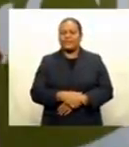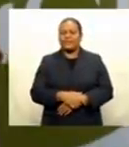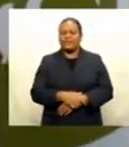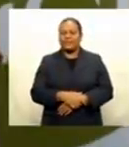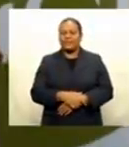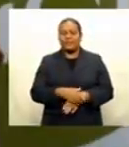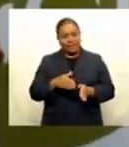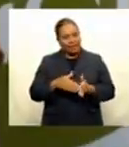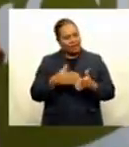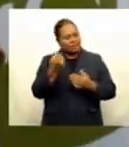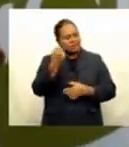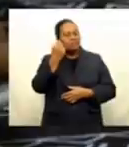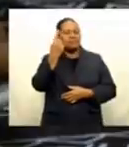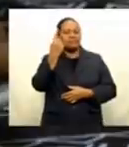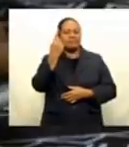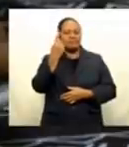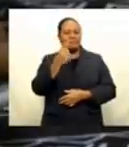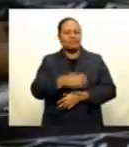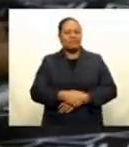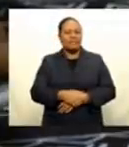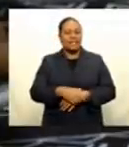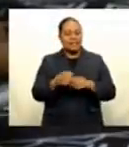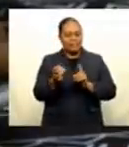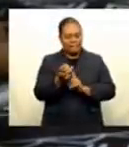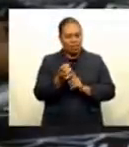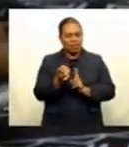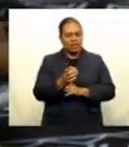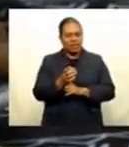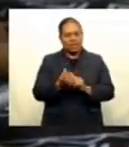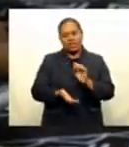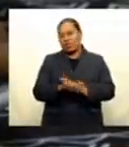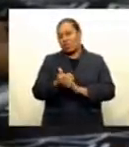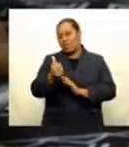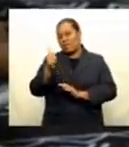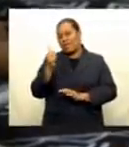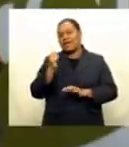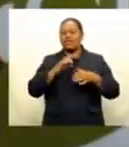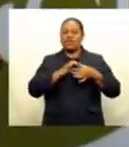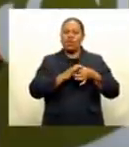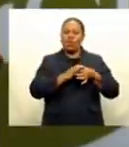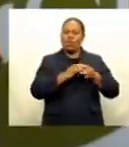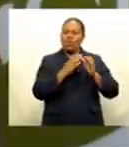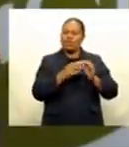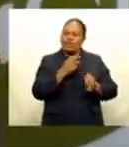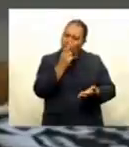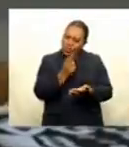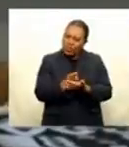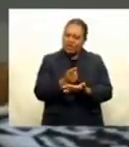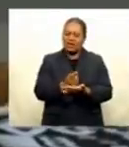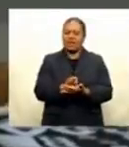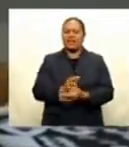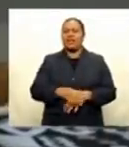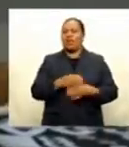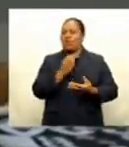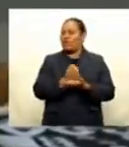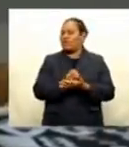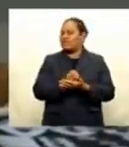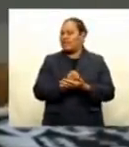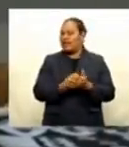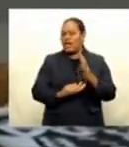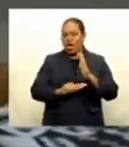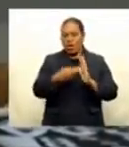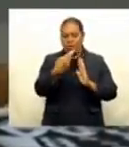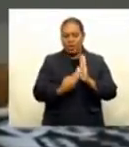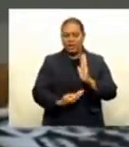now beginning to realize the importance of going back into our own original food recipes. And